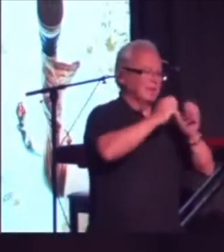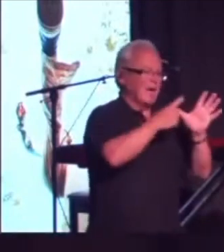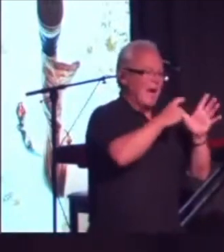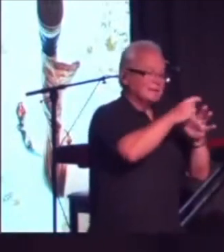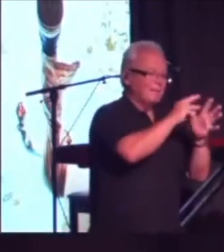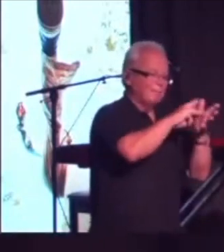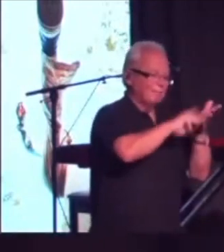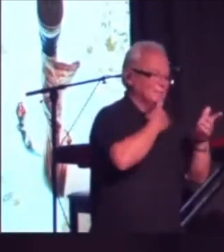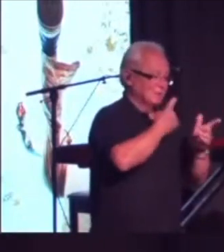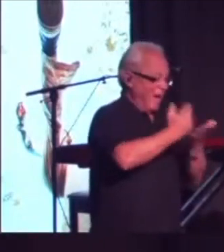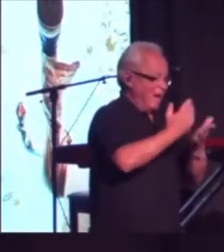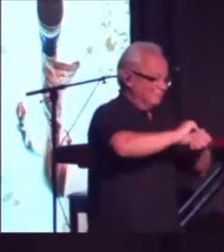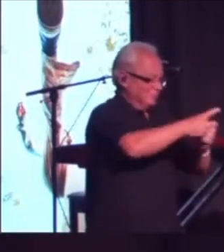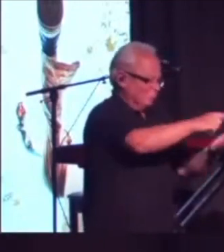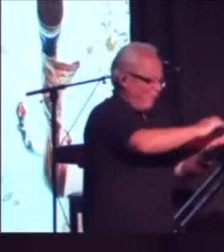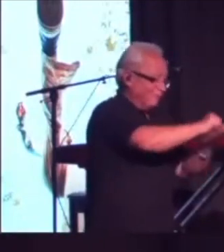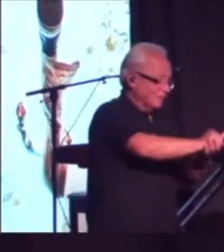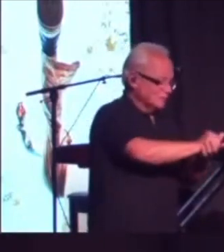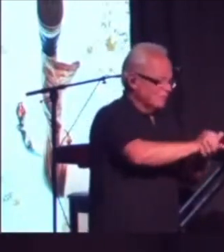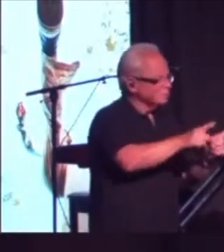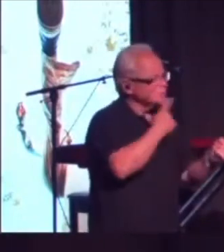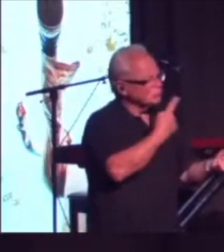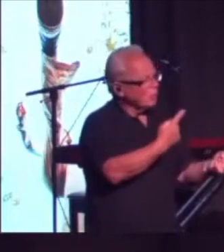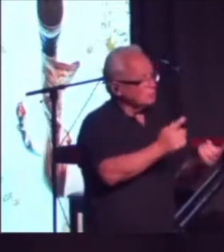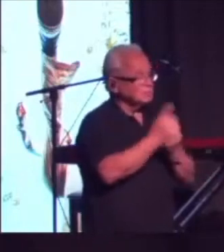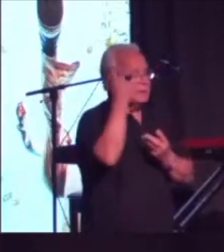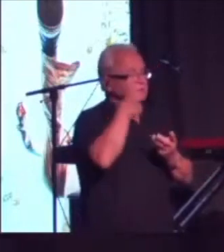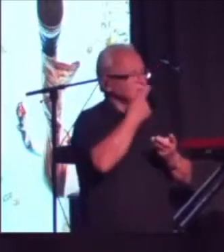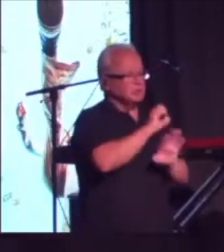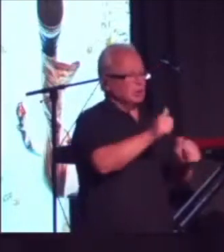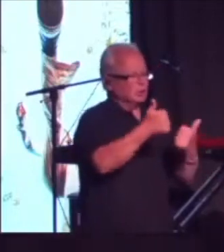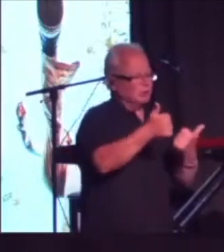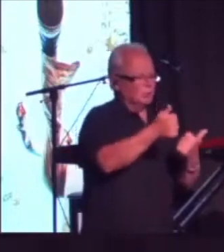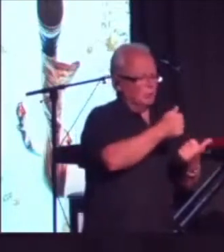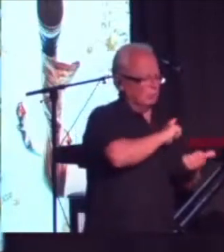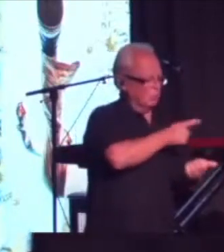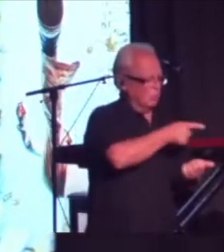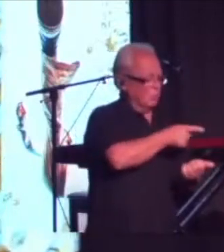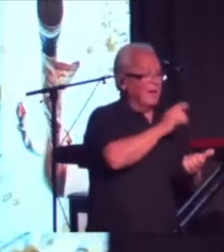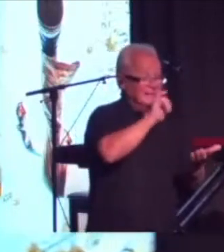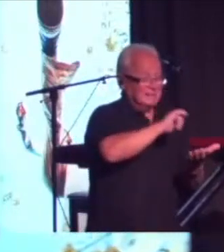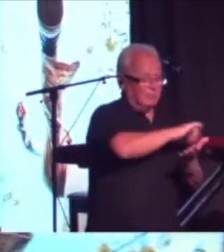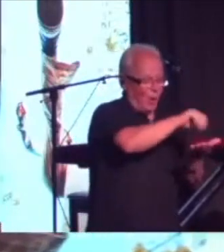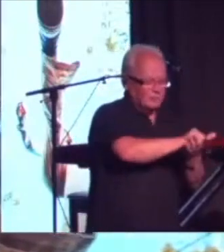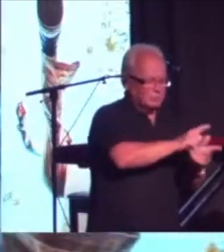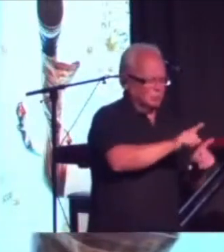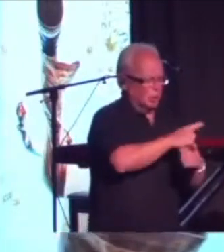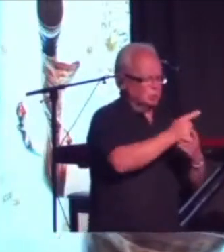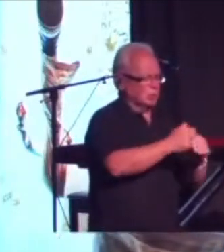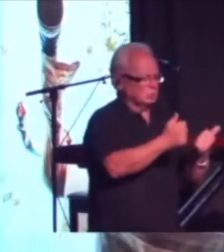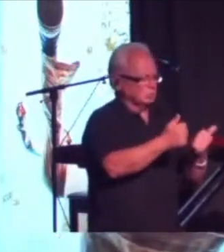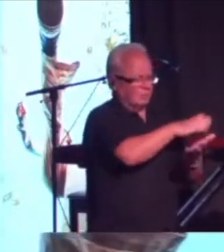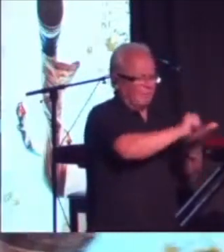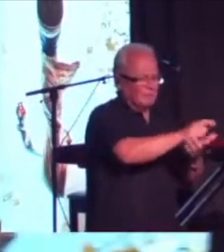good. Adam was perfect, and God said it wasn't good that Adam be alone. Why? Because Adam was like God, and God